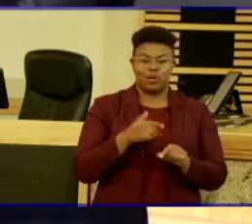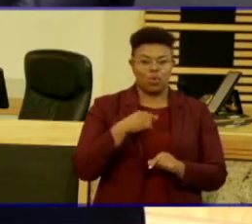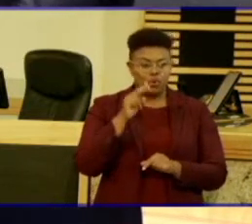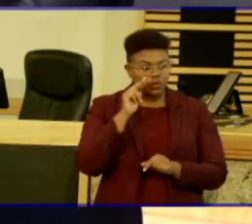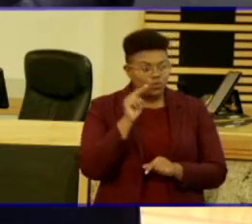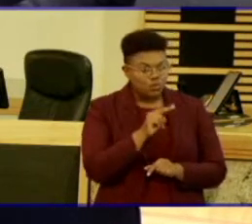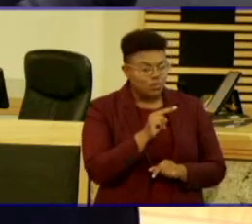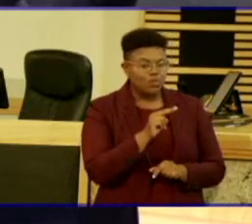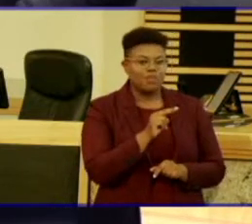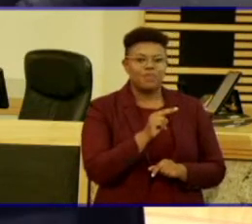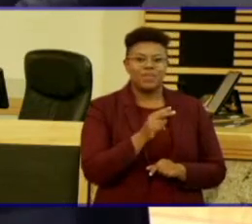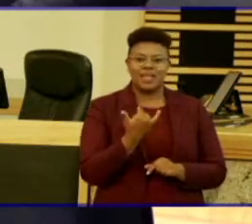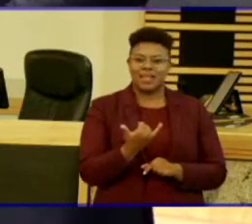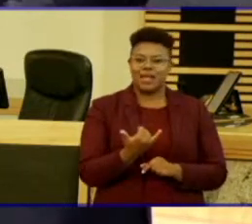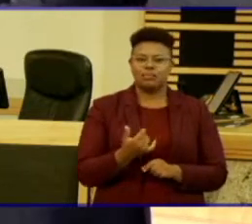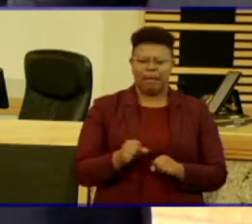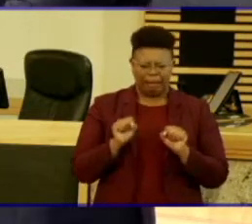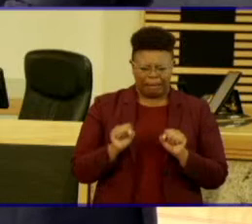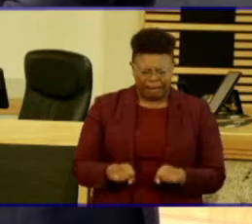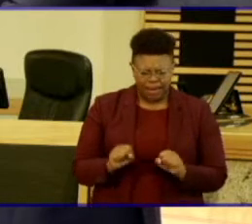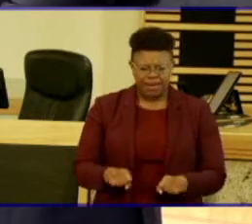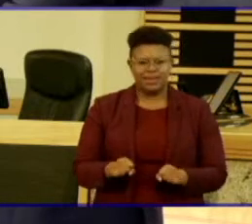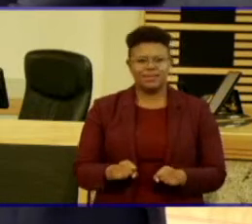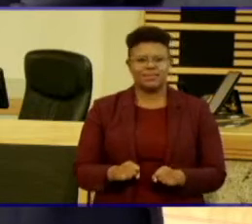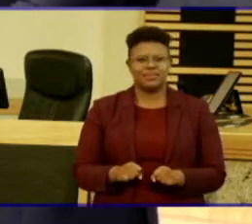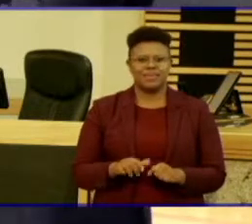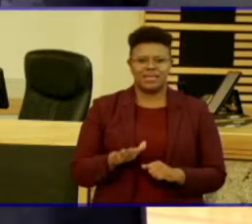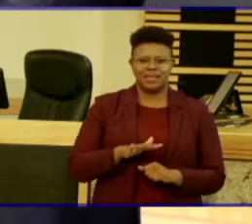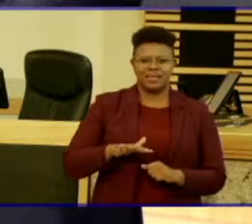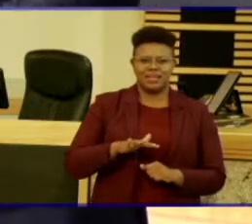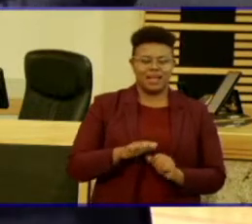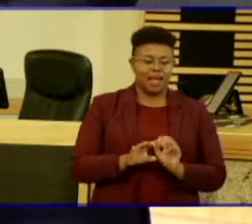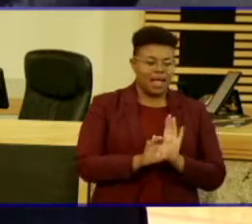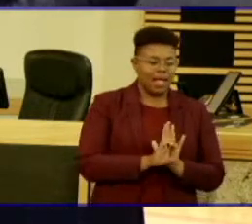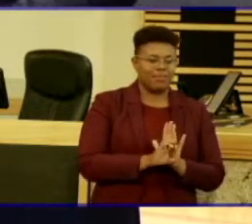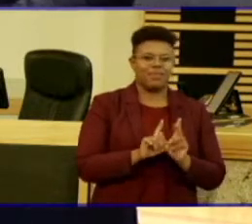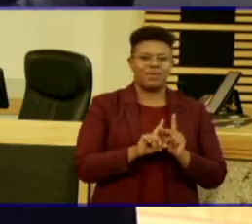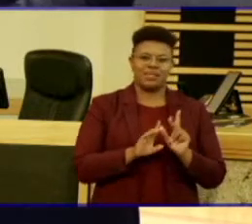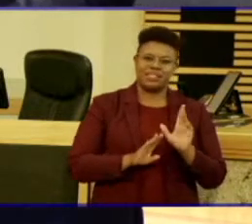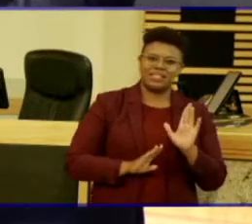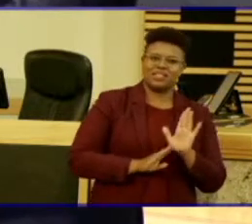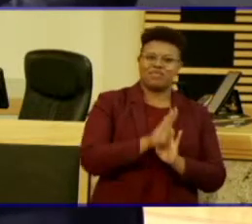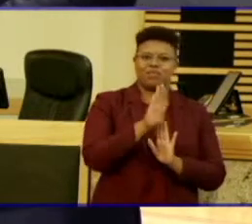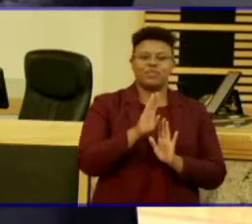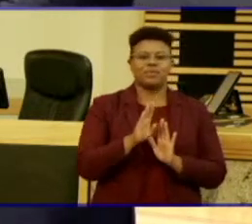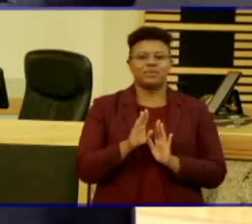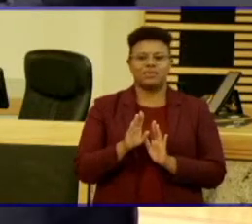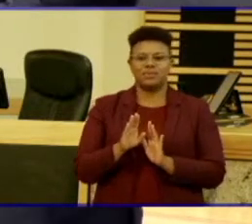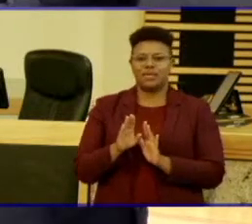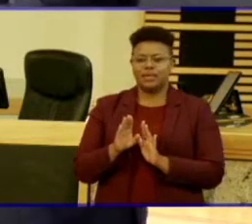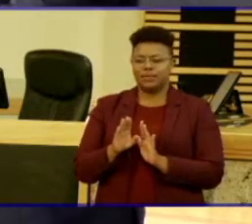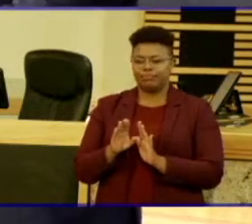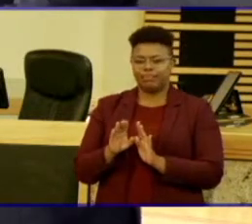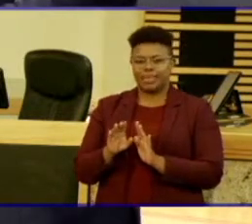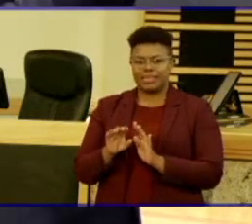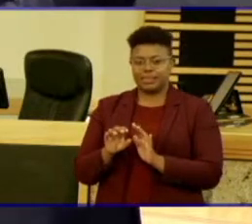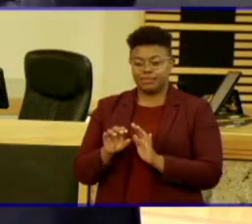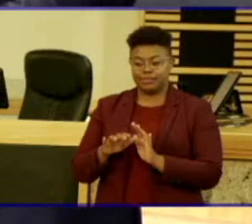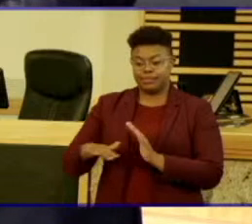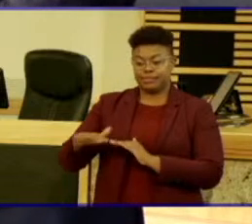lento ye capable state and ethical and developmental state. What Public Works has done